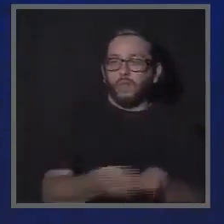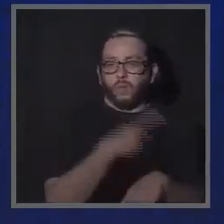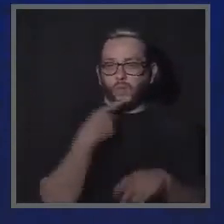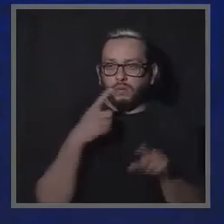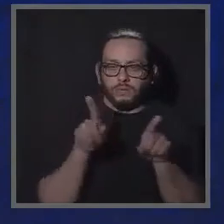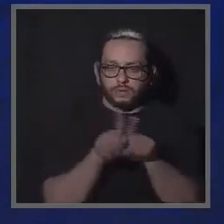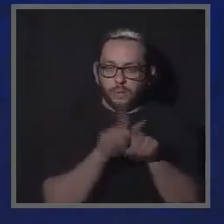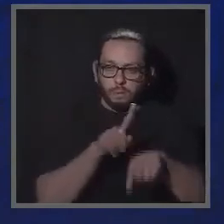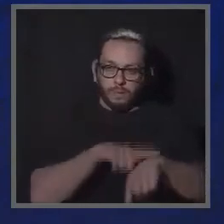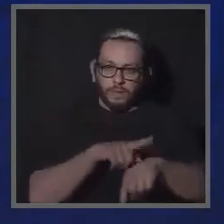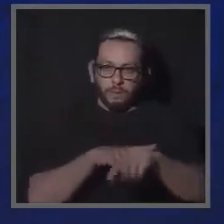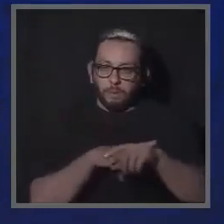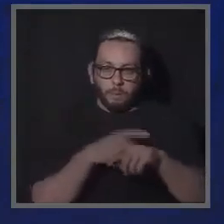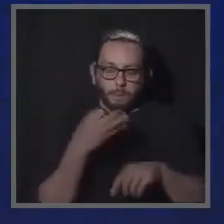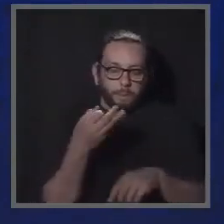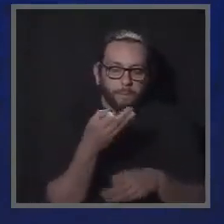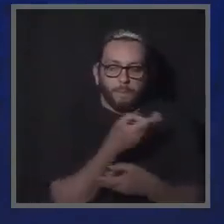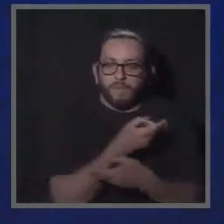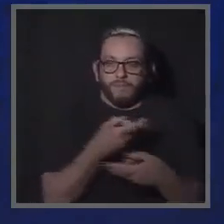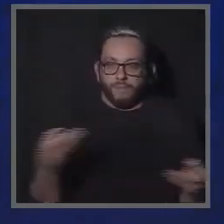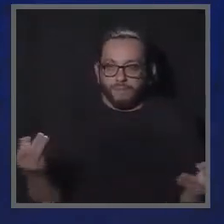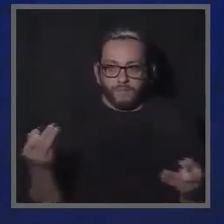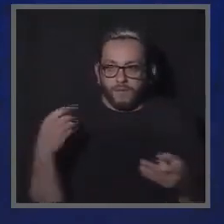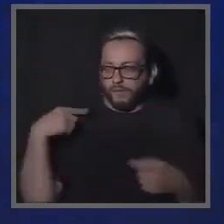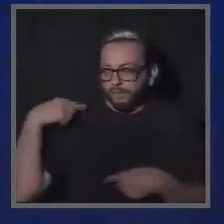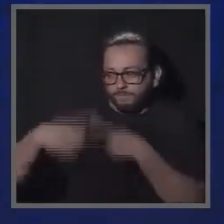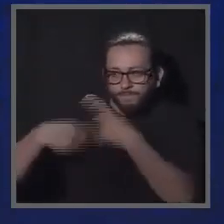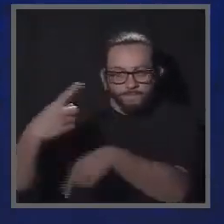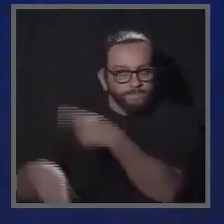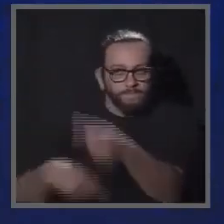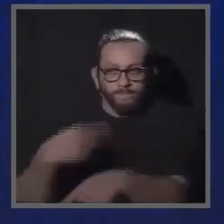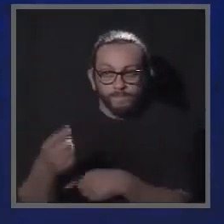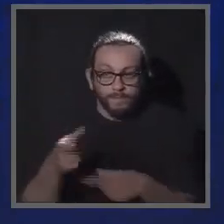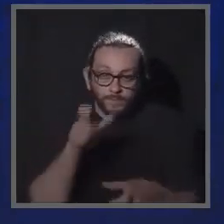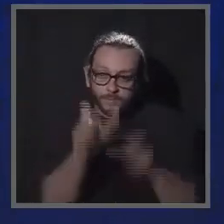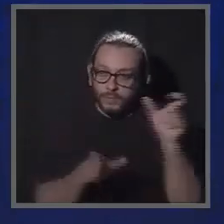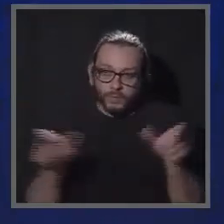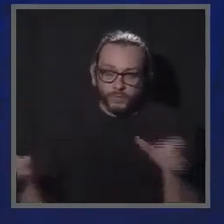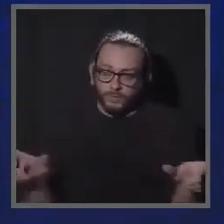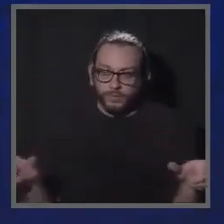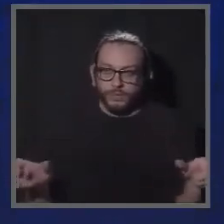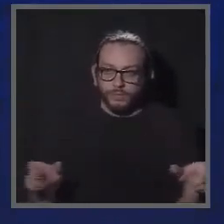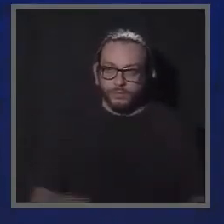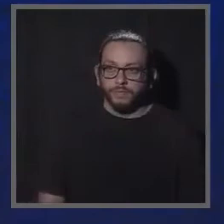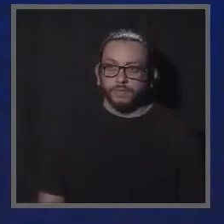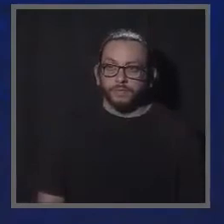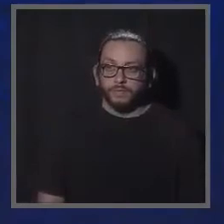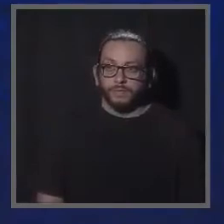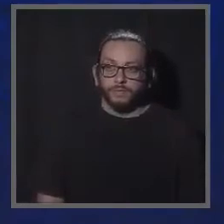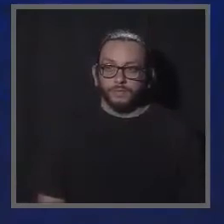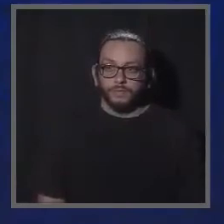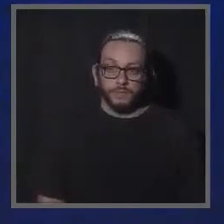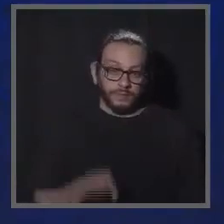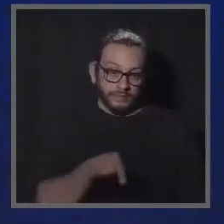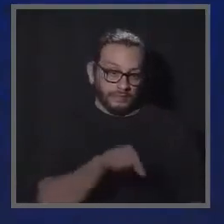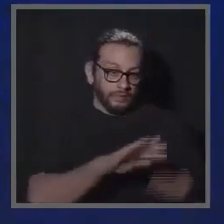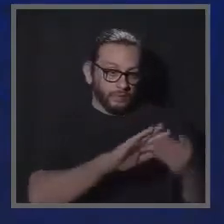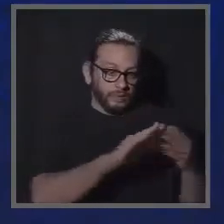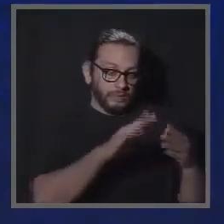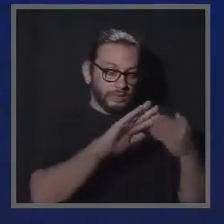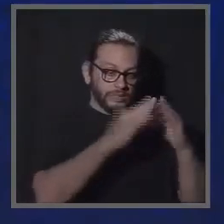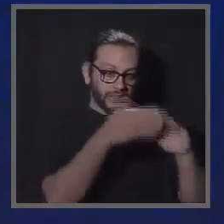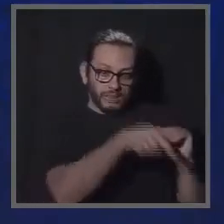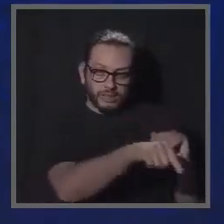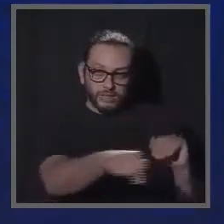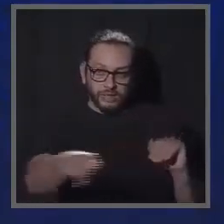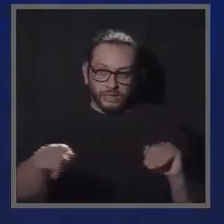will have the possibility of generating outstanding and relevant moments in the routines of those people that